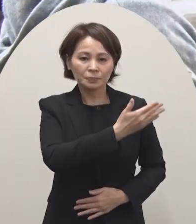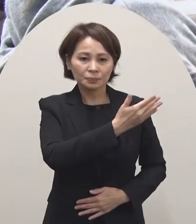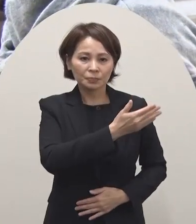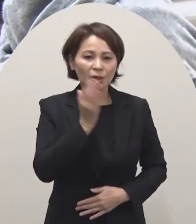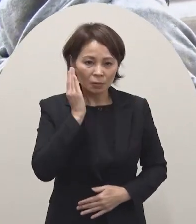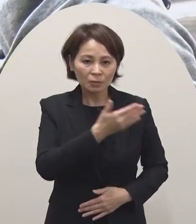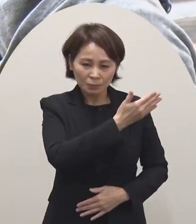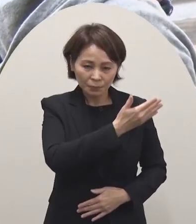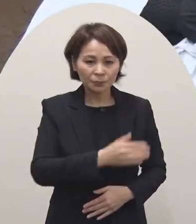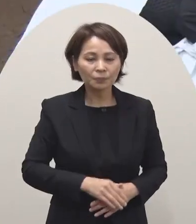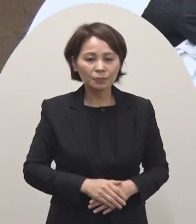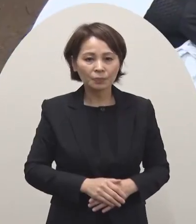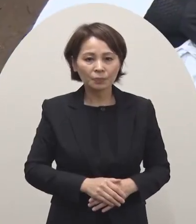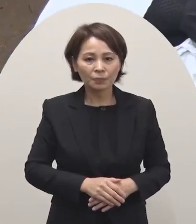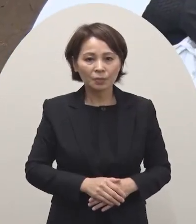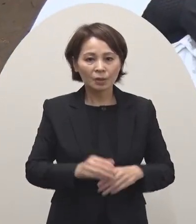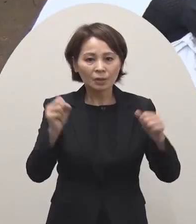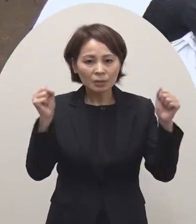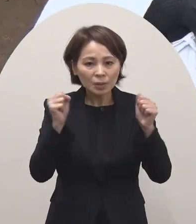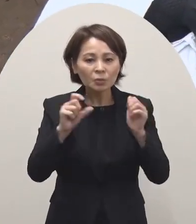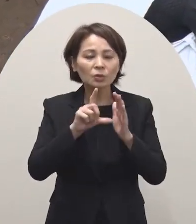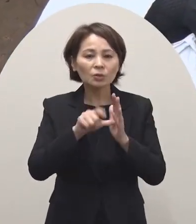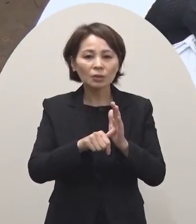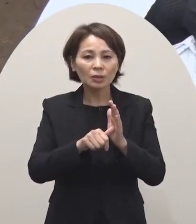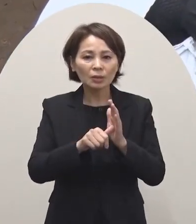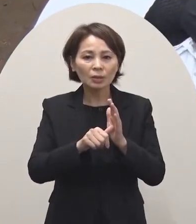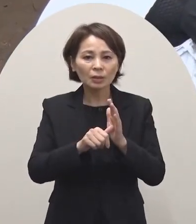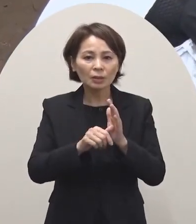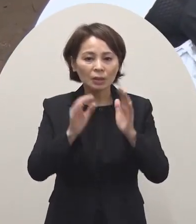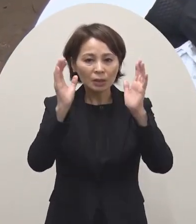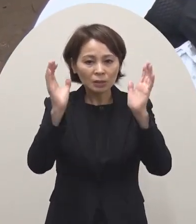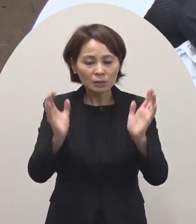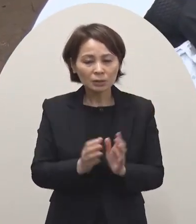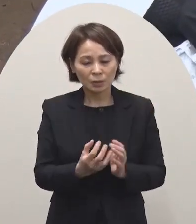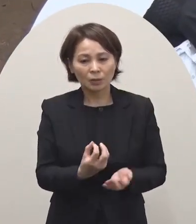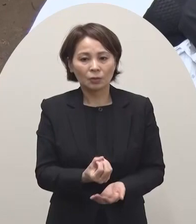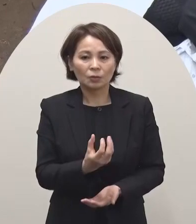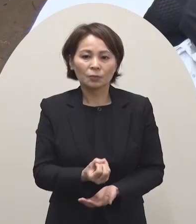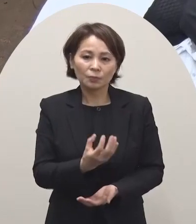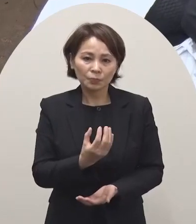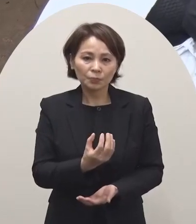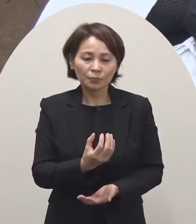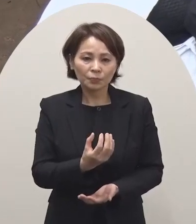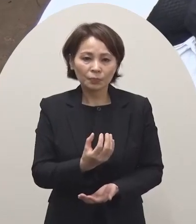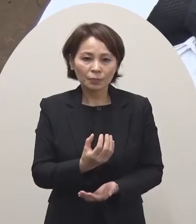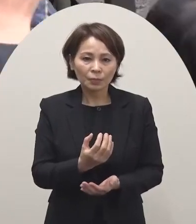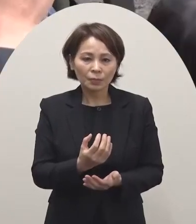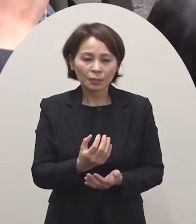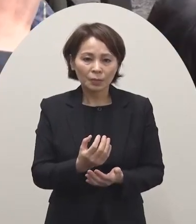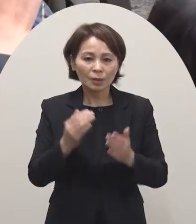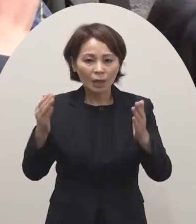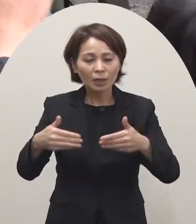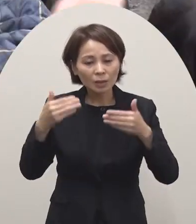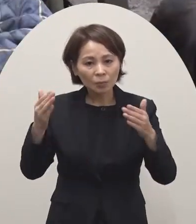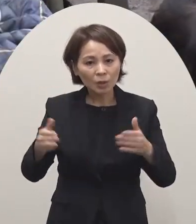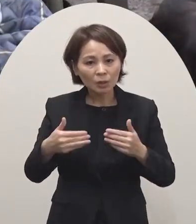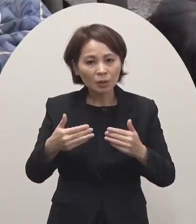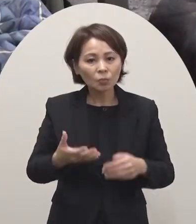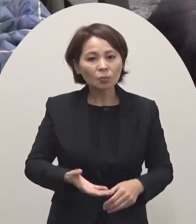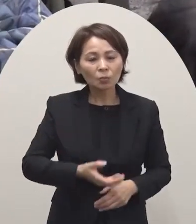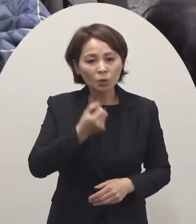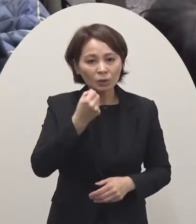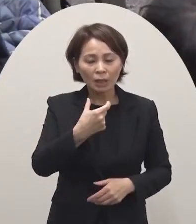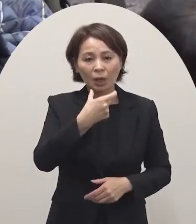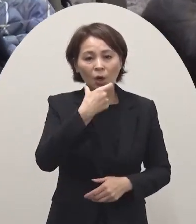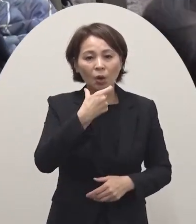Delicious! And on this cold day, we made a fire with a shichirin. We would warm up, roast the